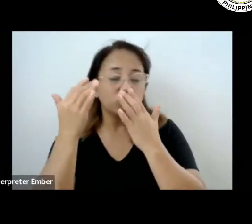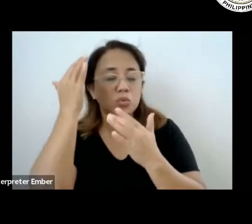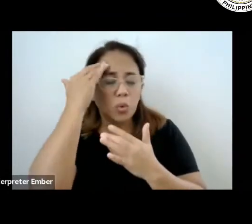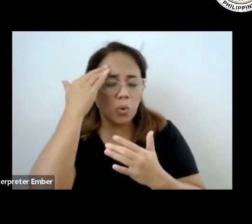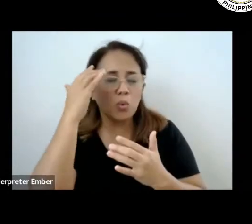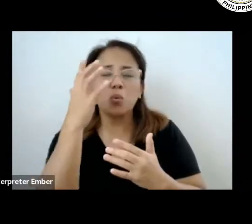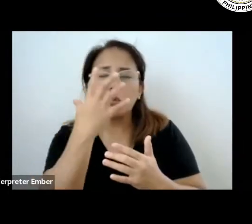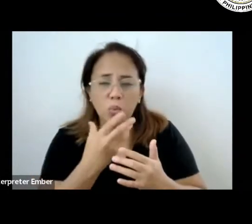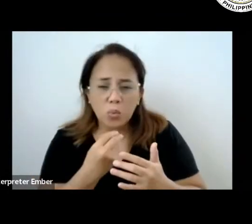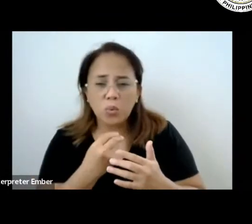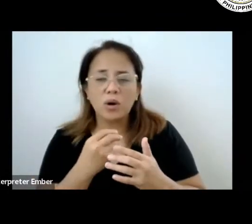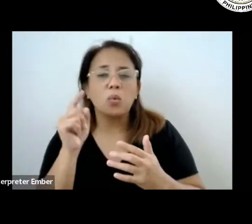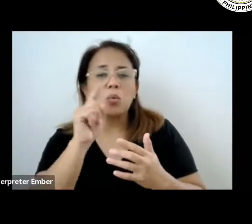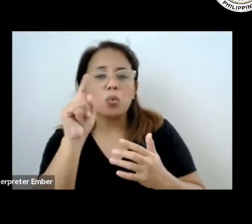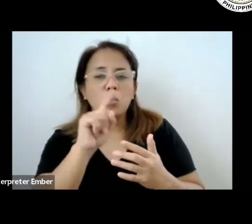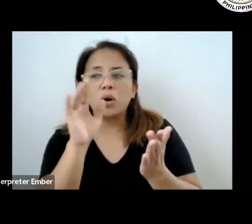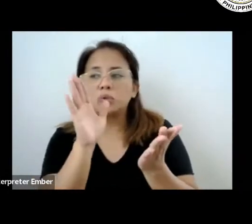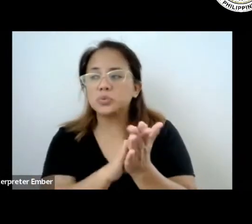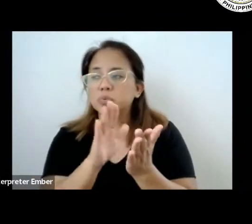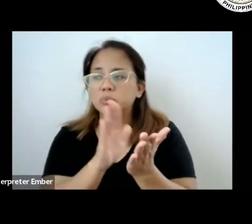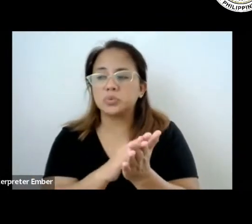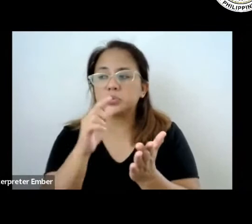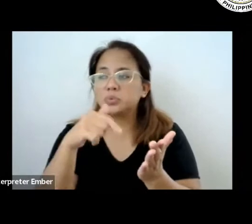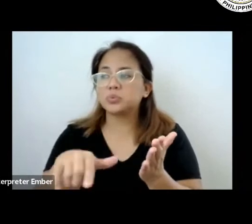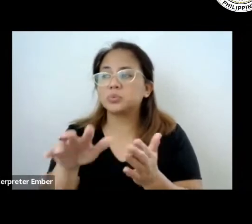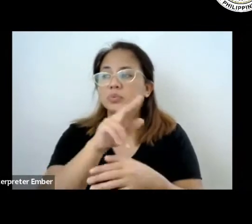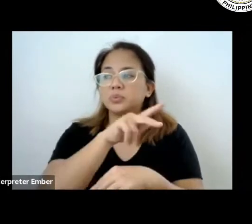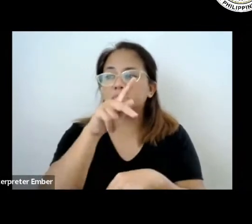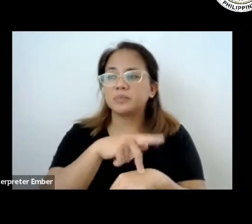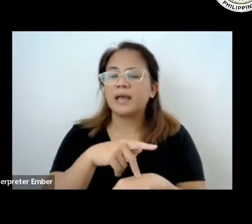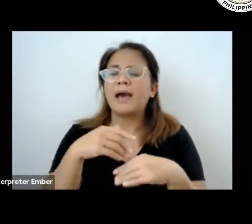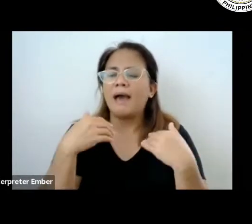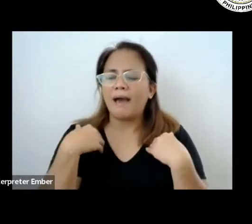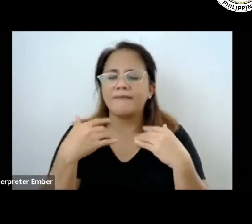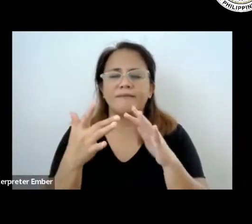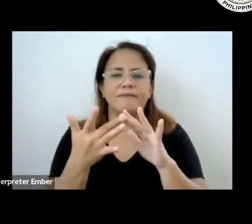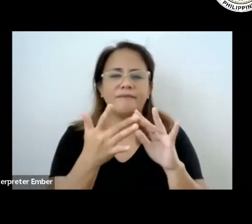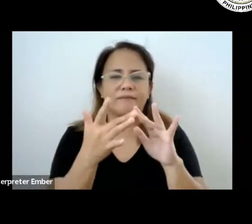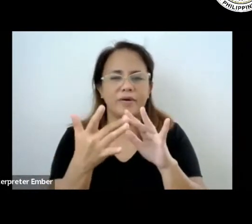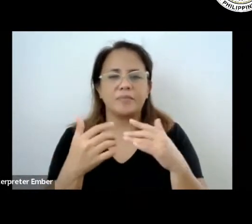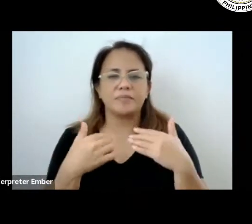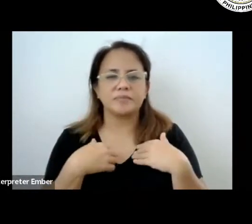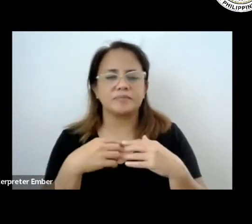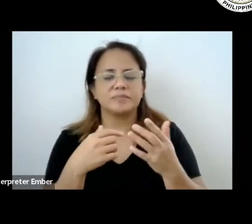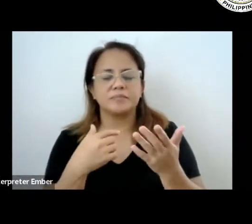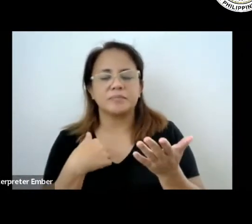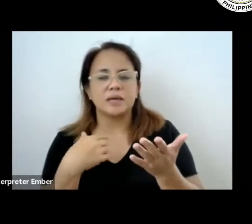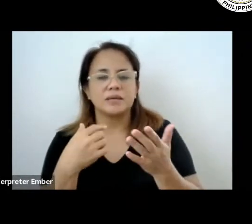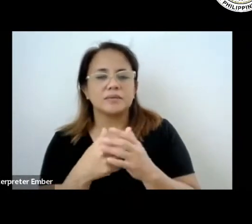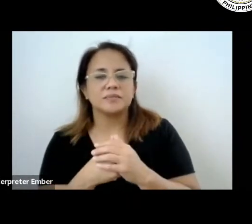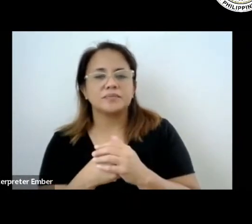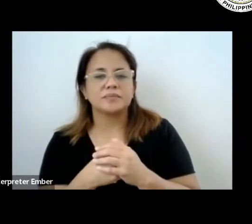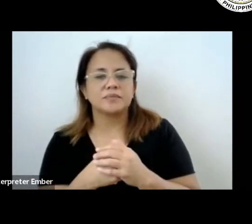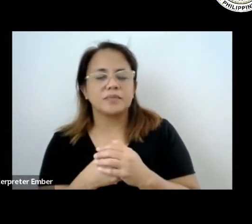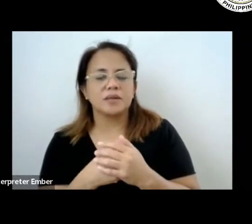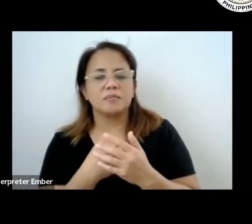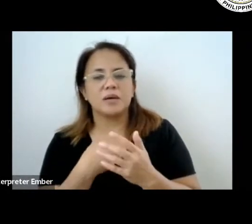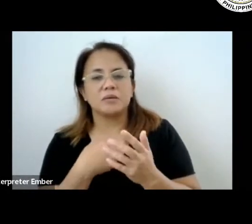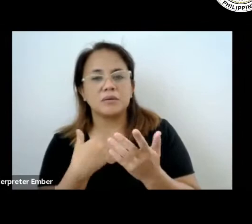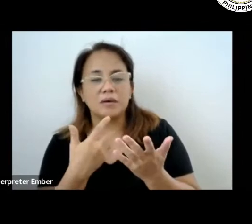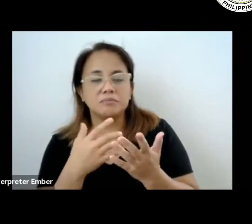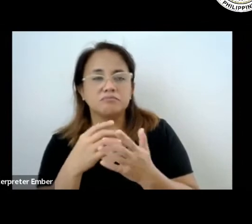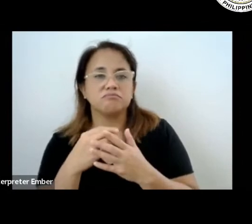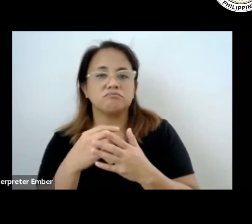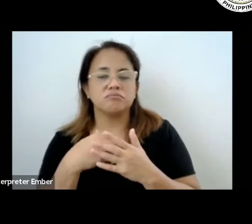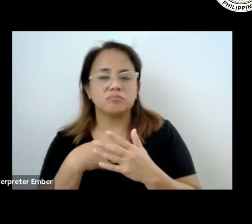sino, ano mga paaral na sa buong Pilipinas ang may connectivity na, whether by satellite or any of the telcos. Sana magka-school mapping